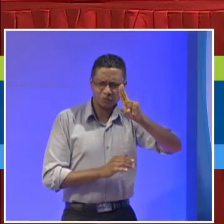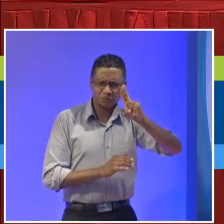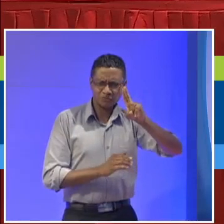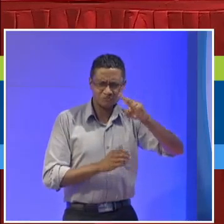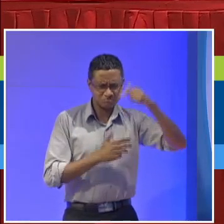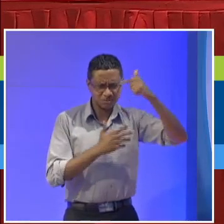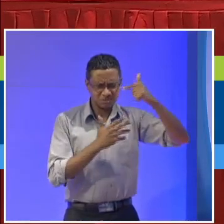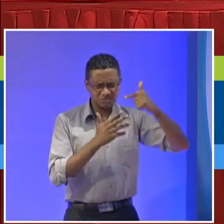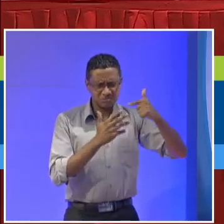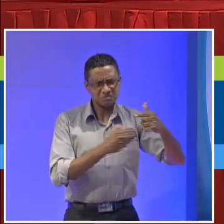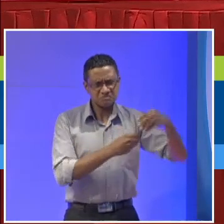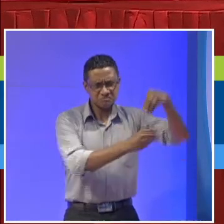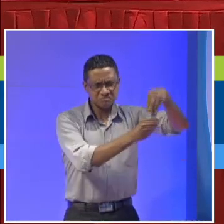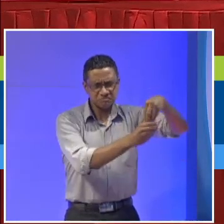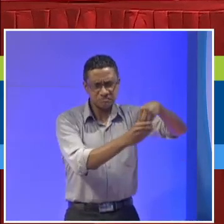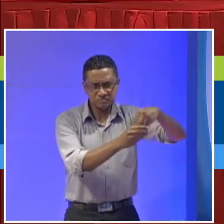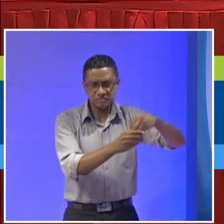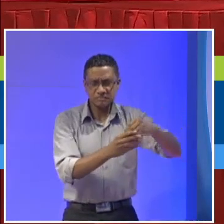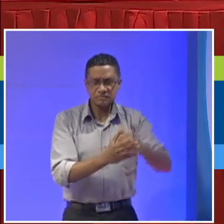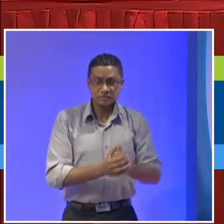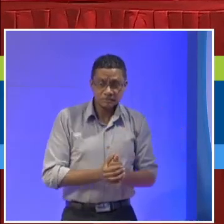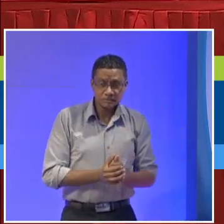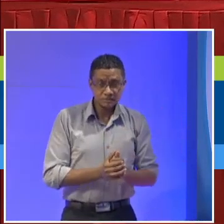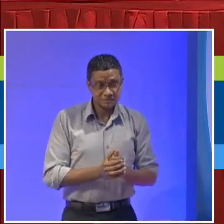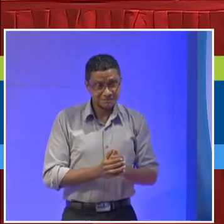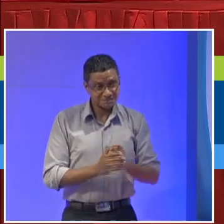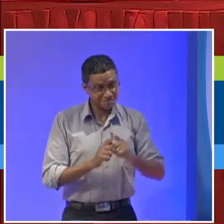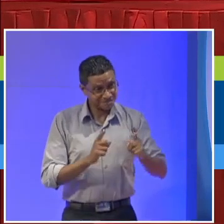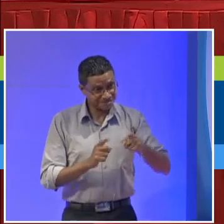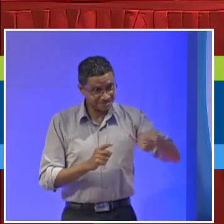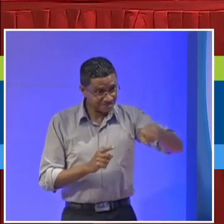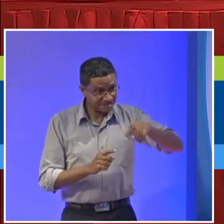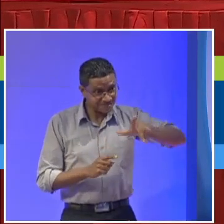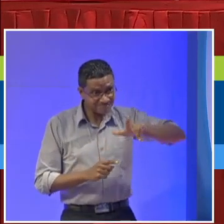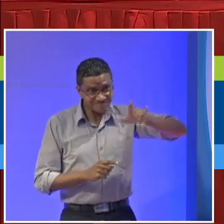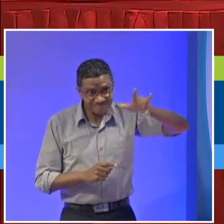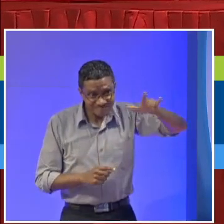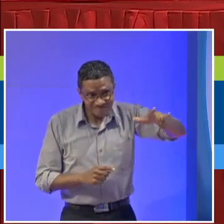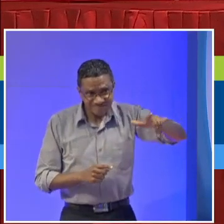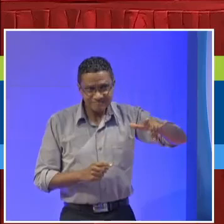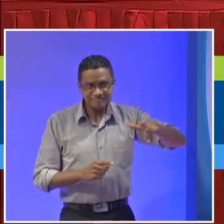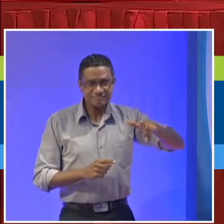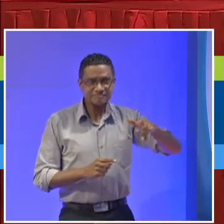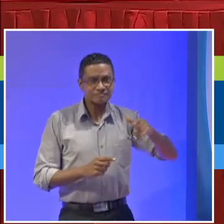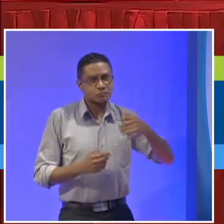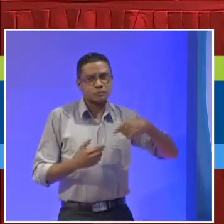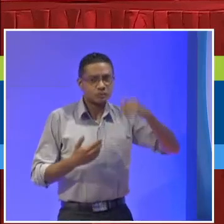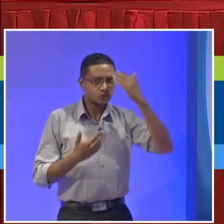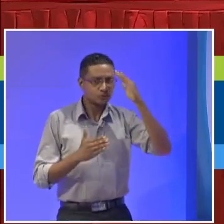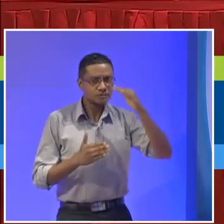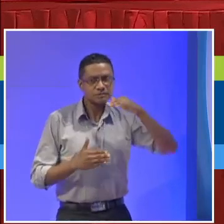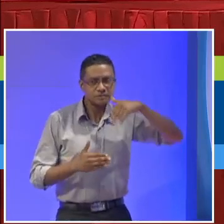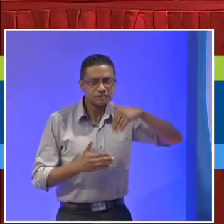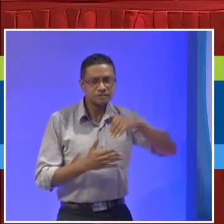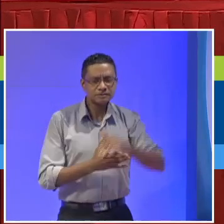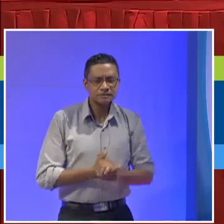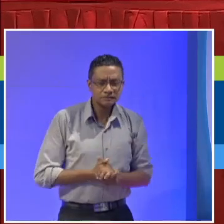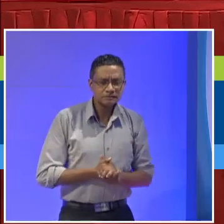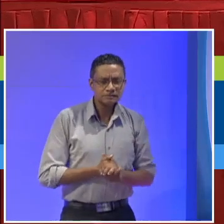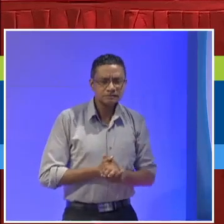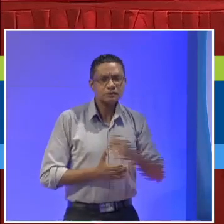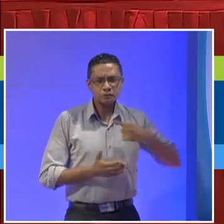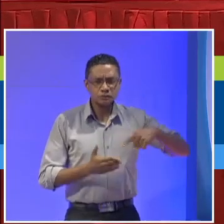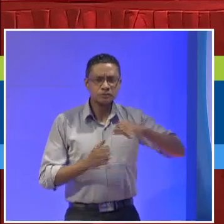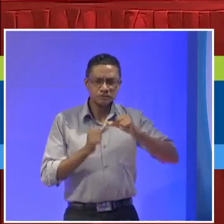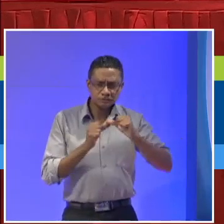to whether or not there was a travel history with those individuals. So as we are continuing the epidemiologic